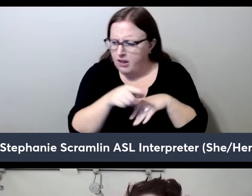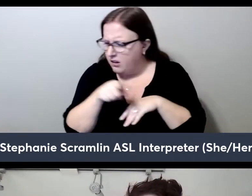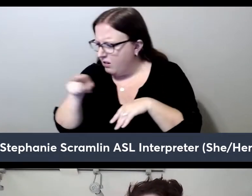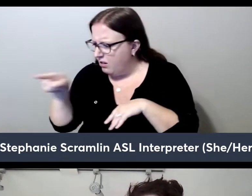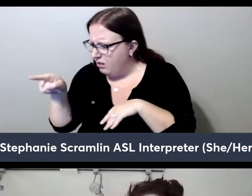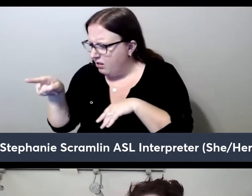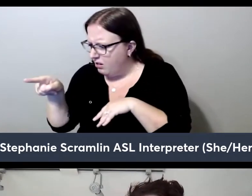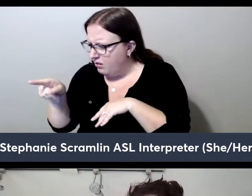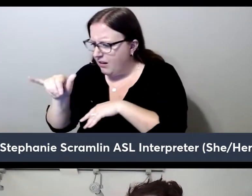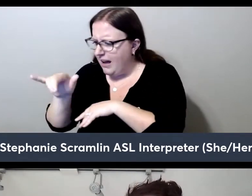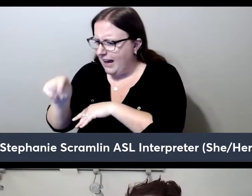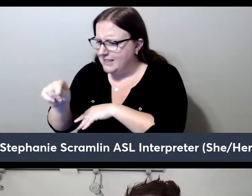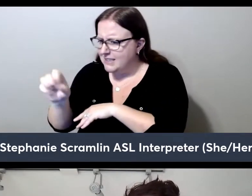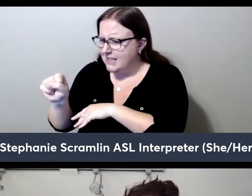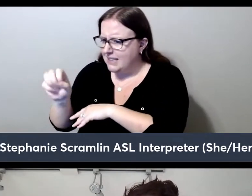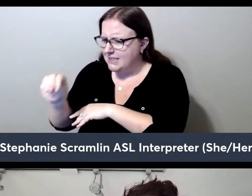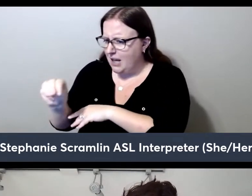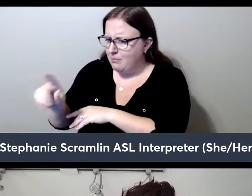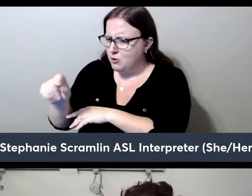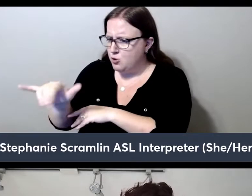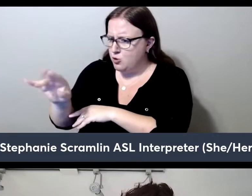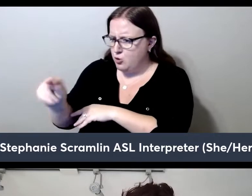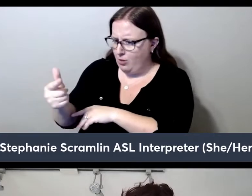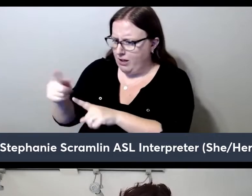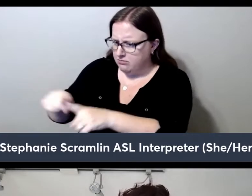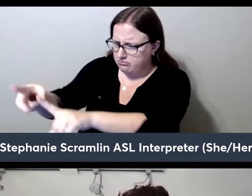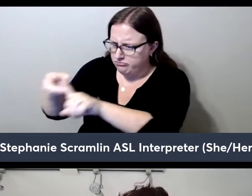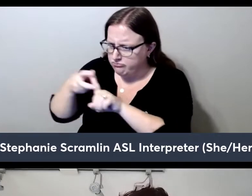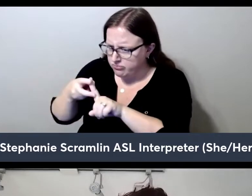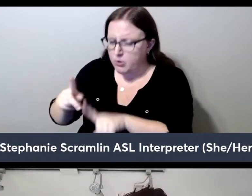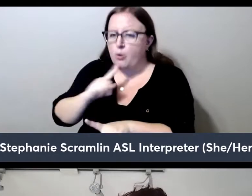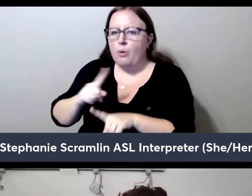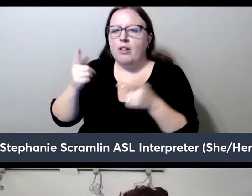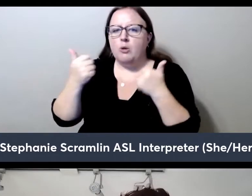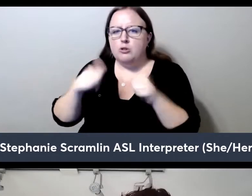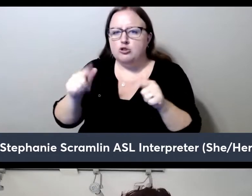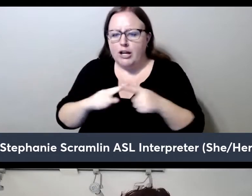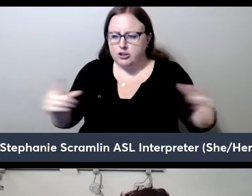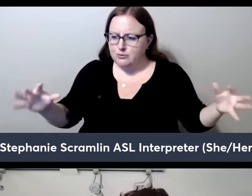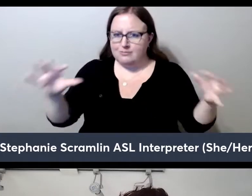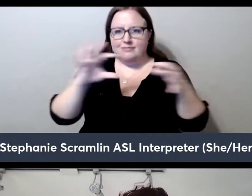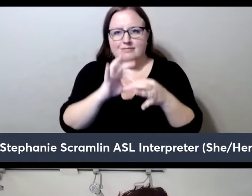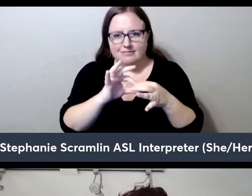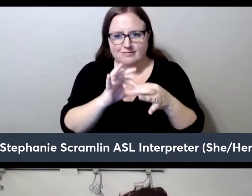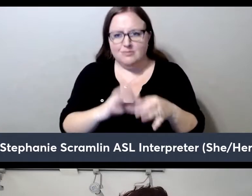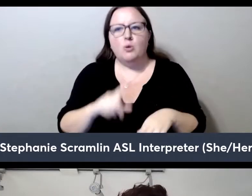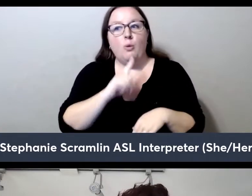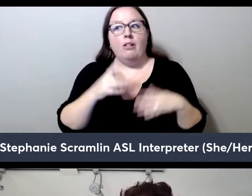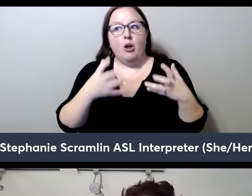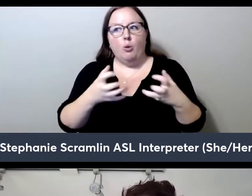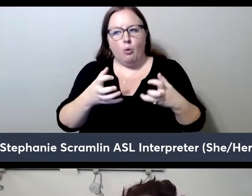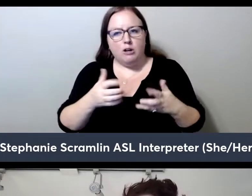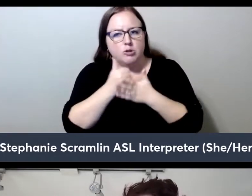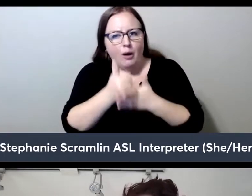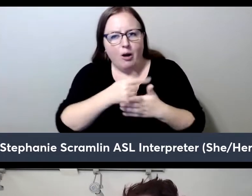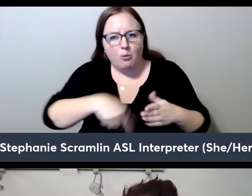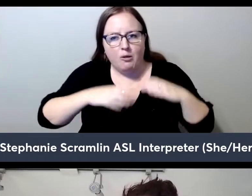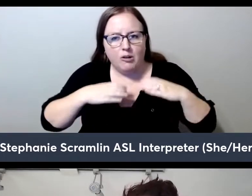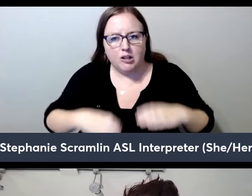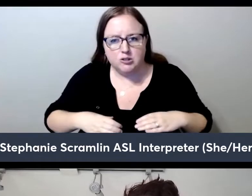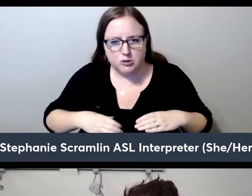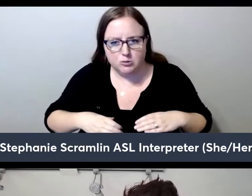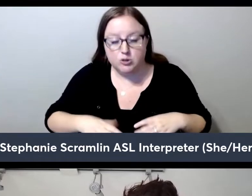their ITSM tooling to try to ascertain that, we're trying to bridge that gap. We're trying to meet customers where they are. So we started off